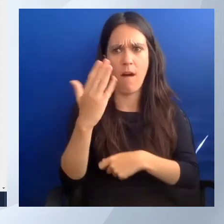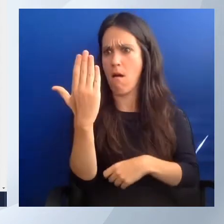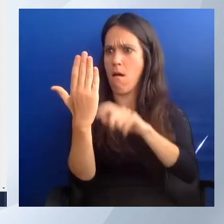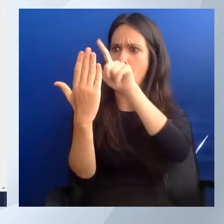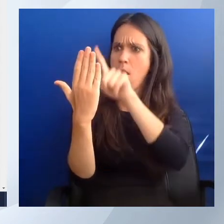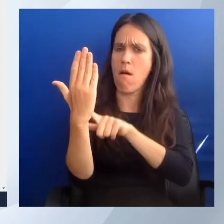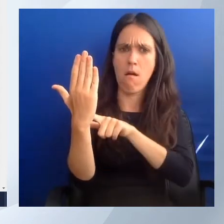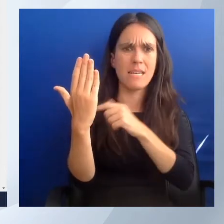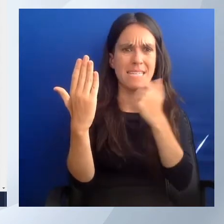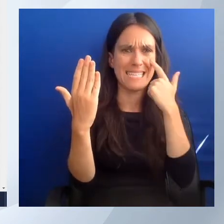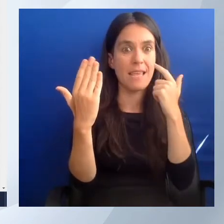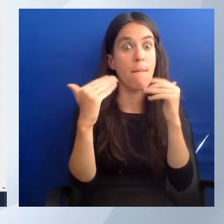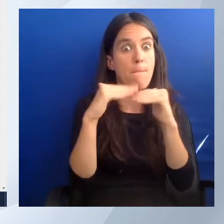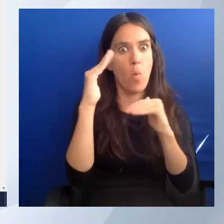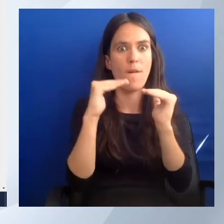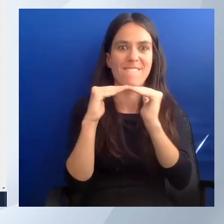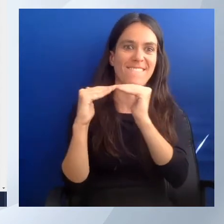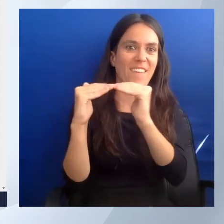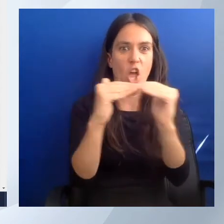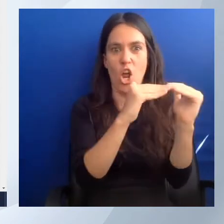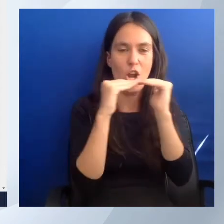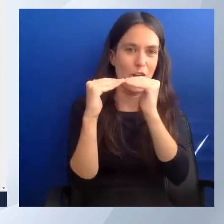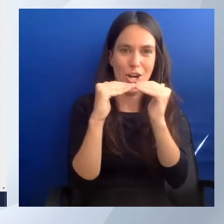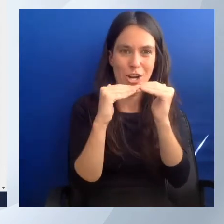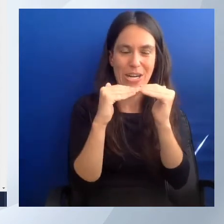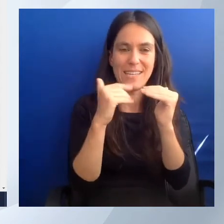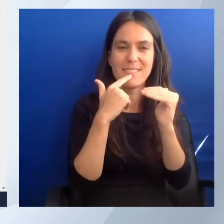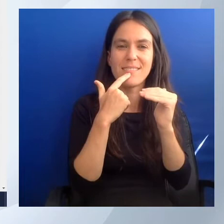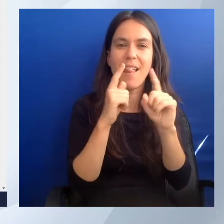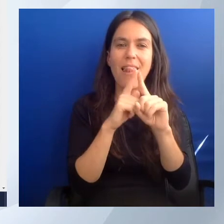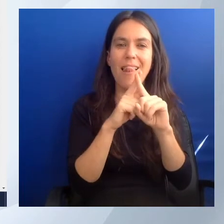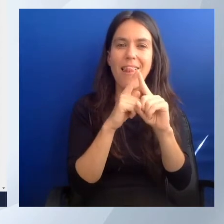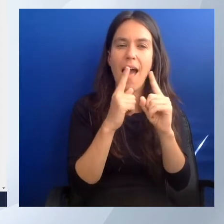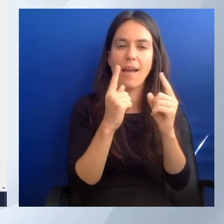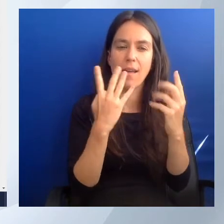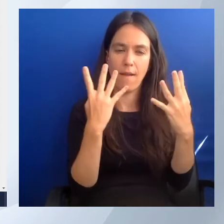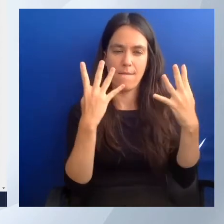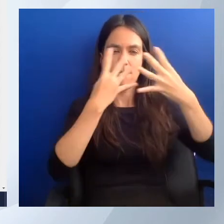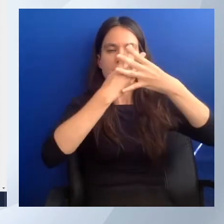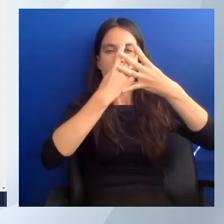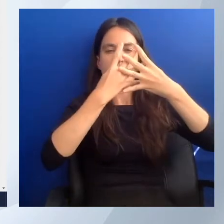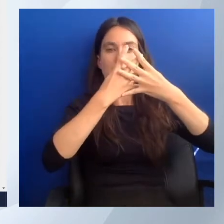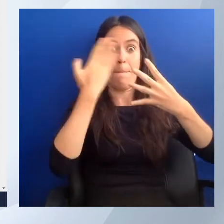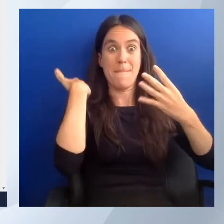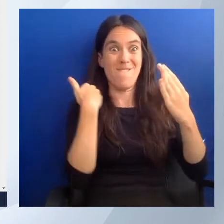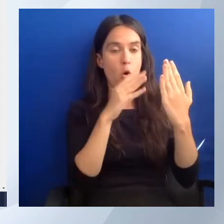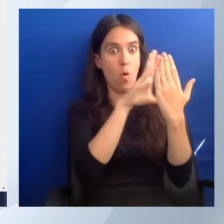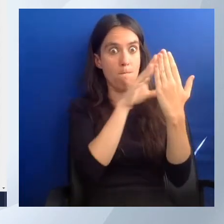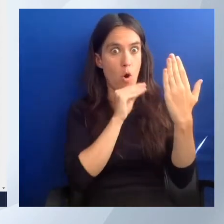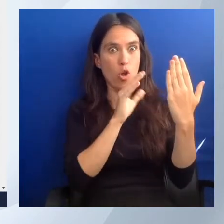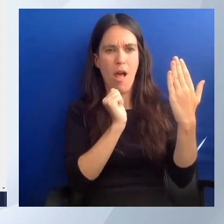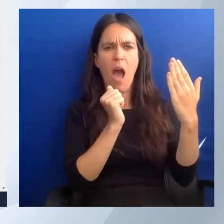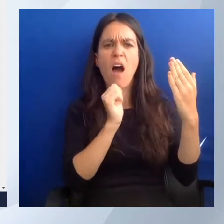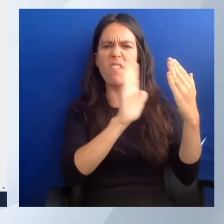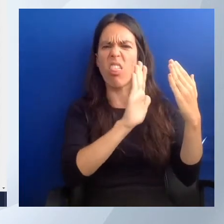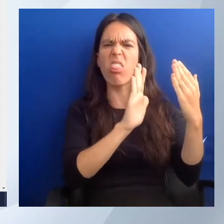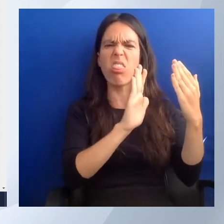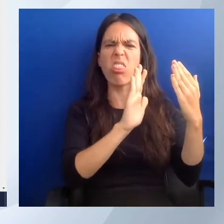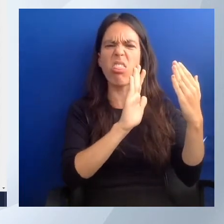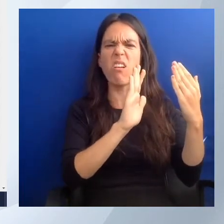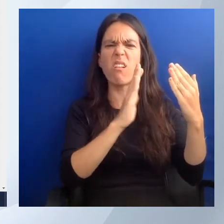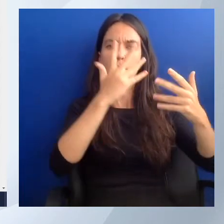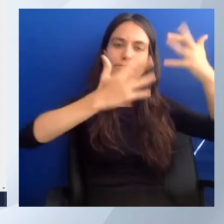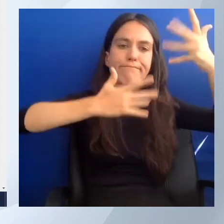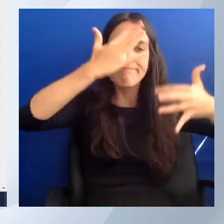more fair by adding another layer of machine learning on top of your existing model. And it's important